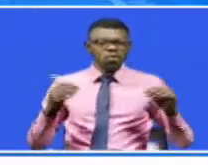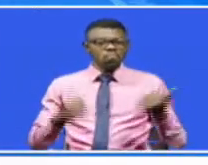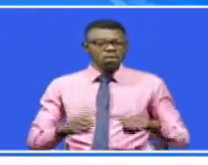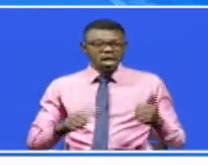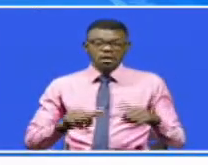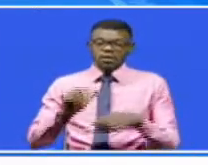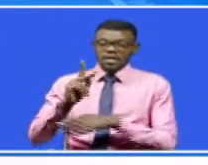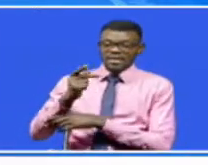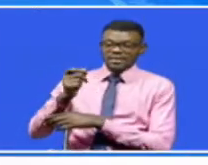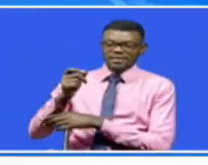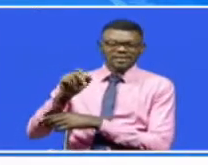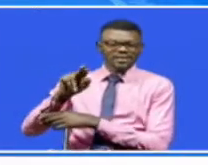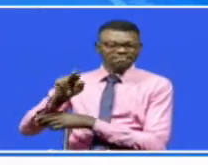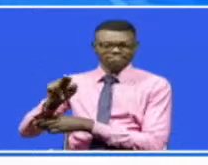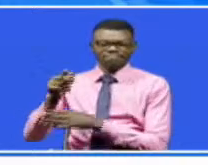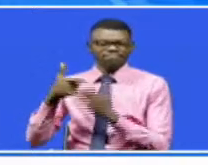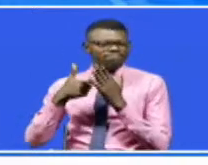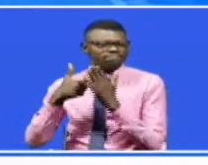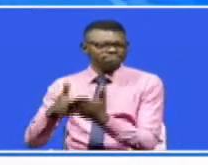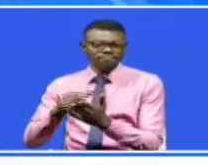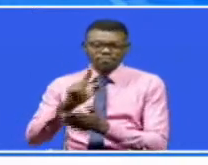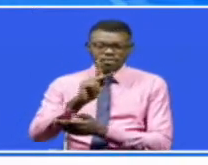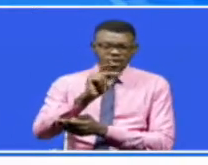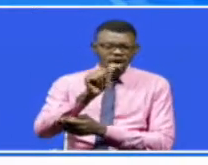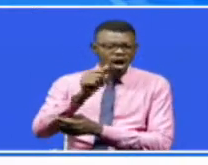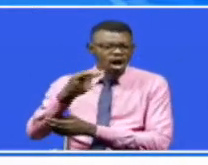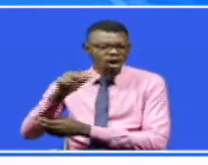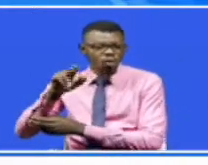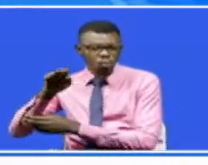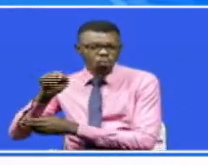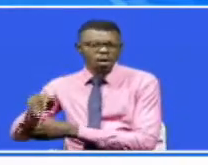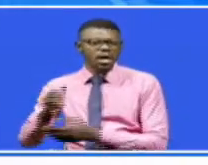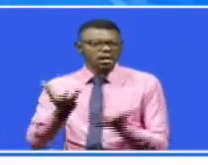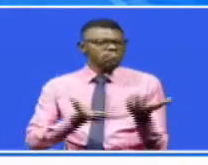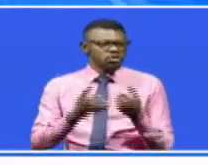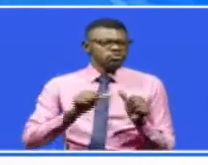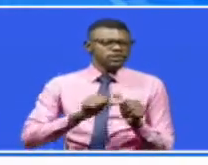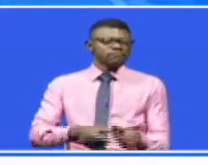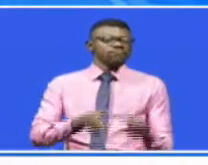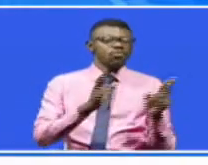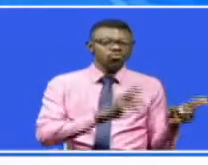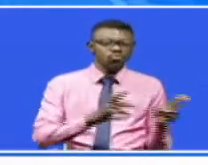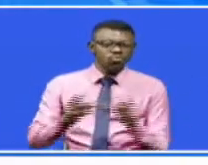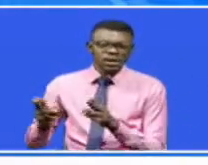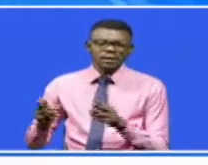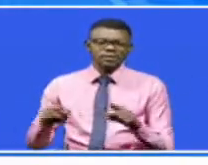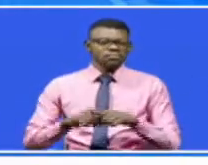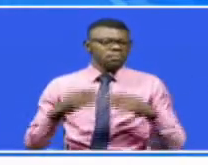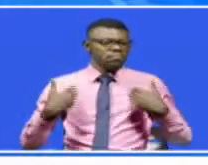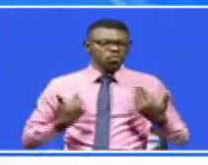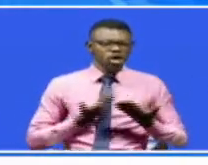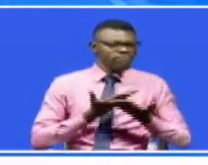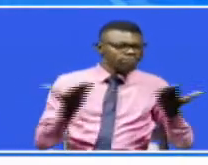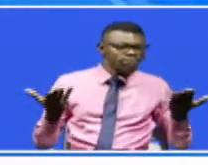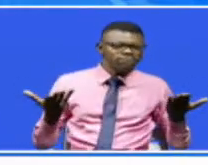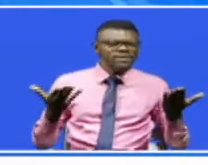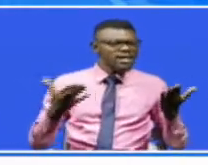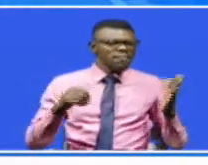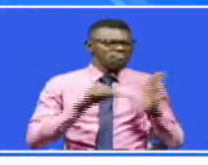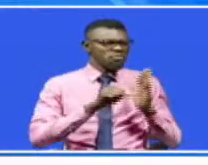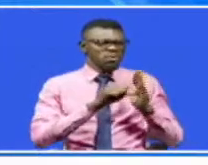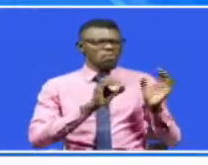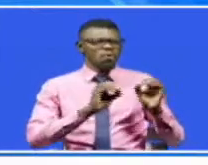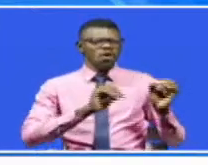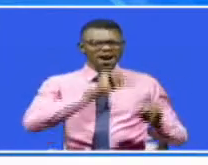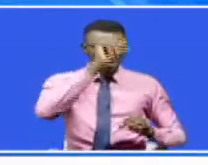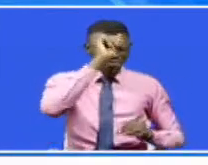at Kakuma refugee camp indicates business as usual approach by the refugees and the residents with no further directive coming